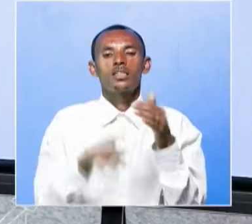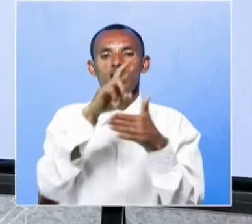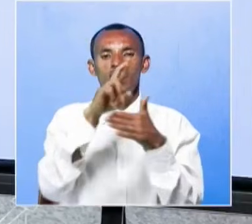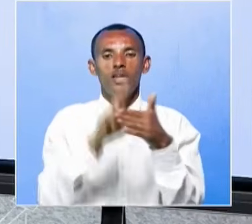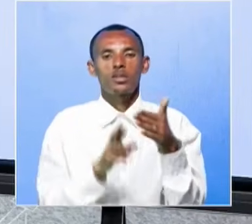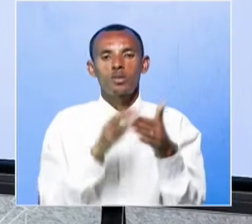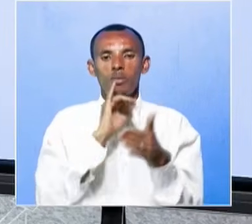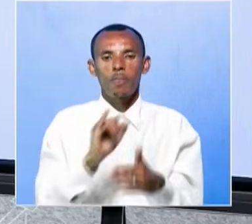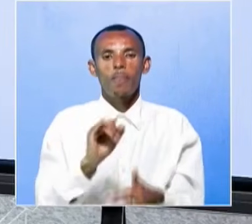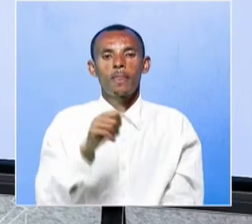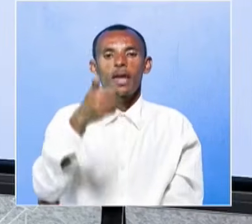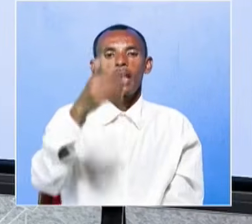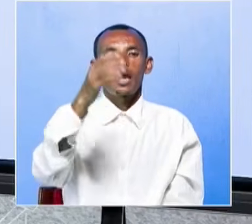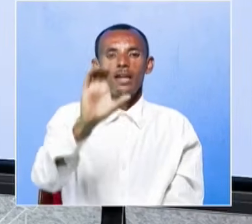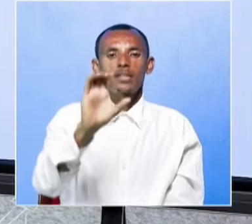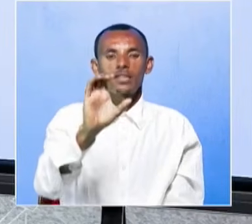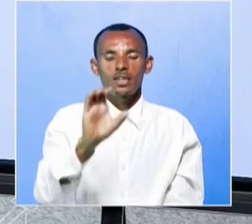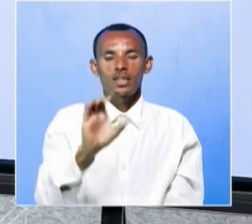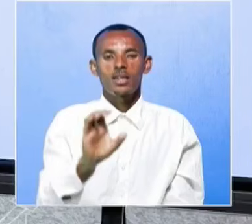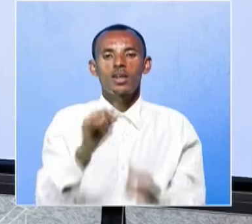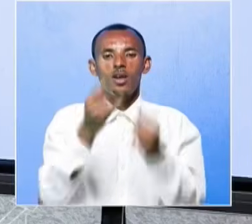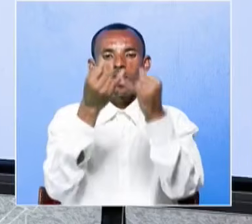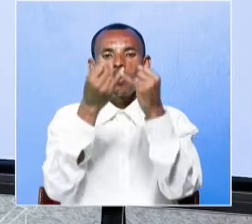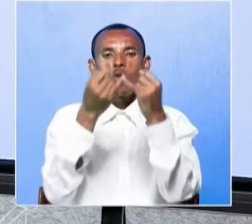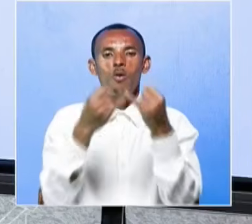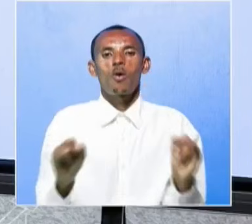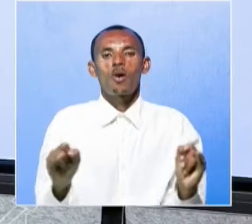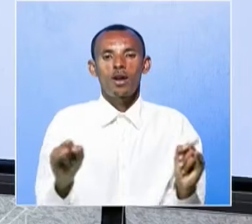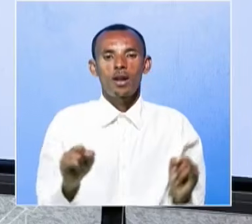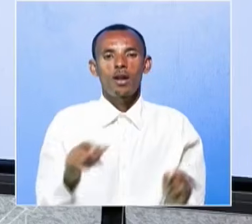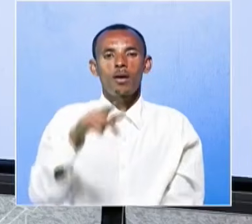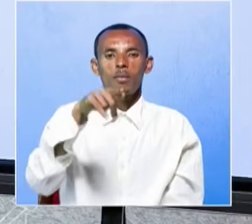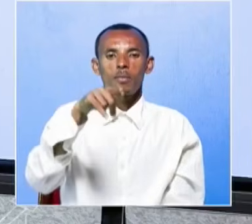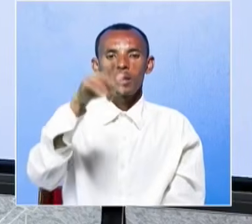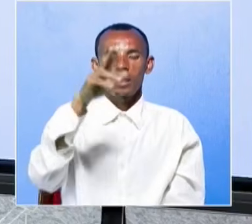is AC over